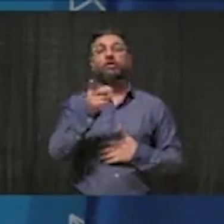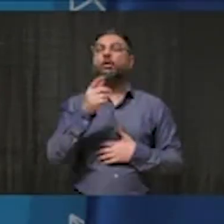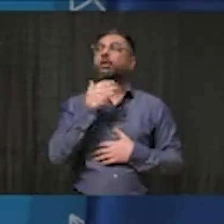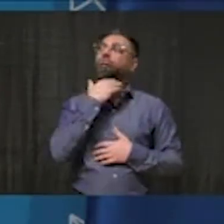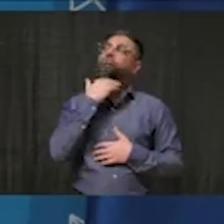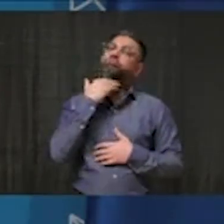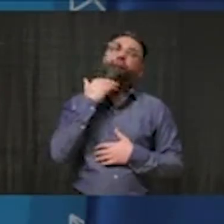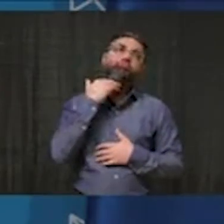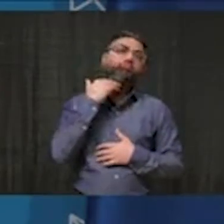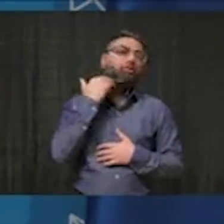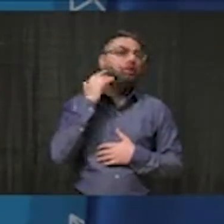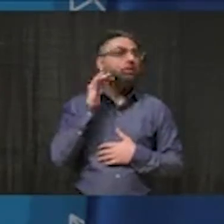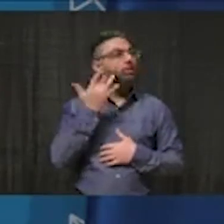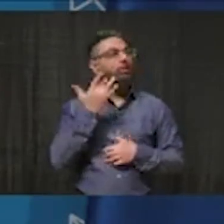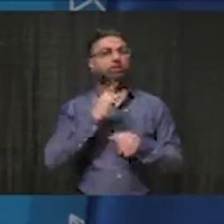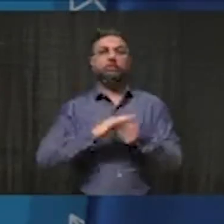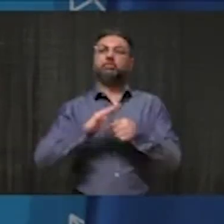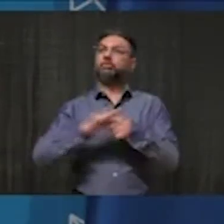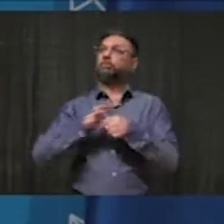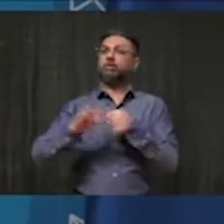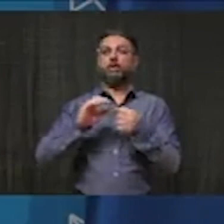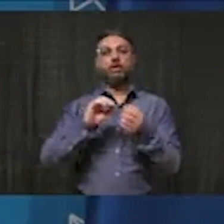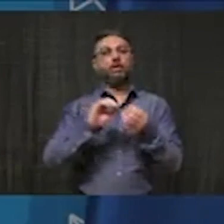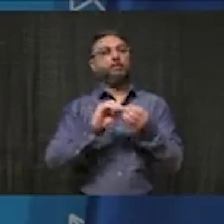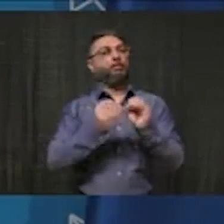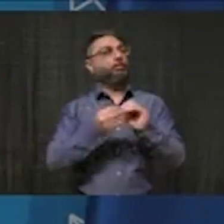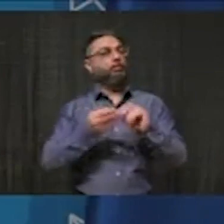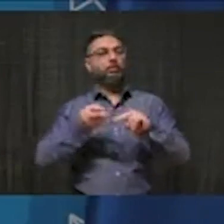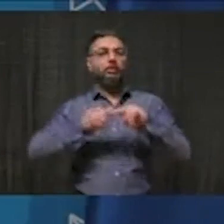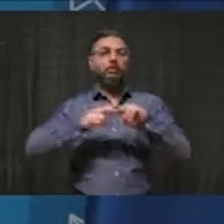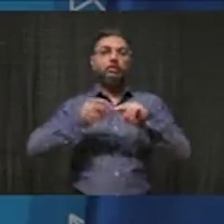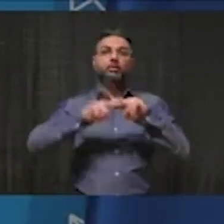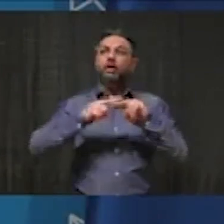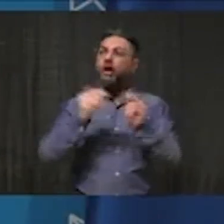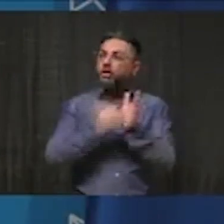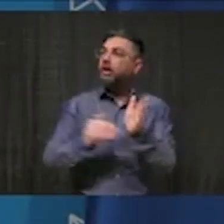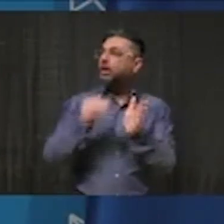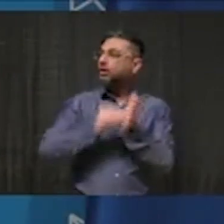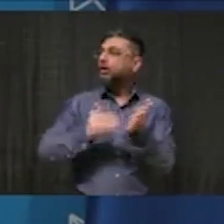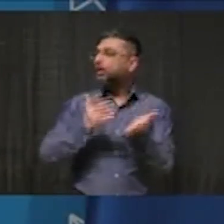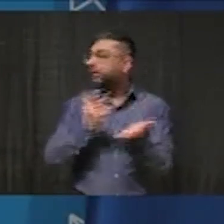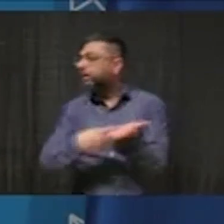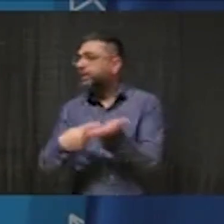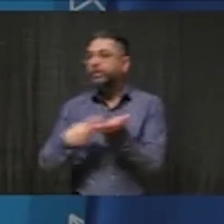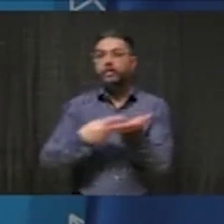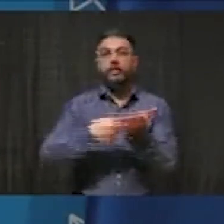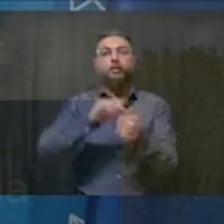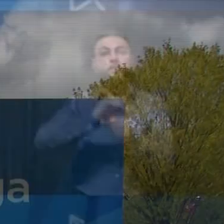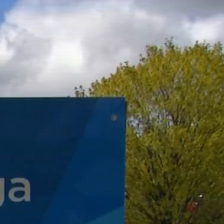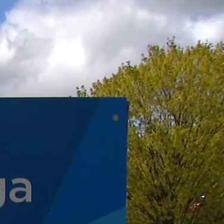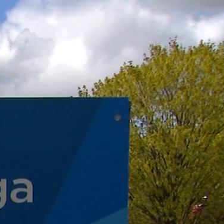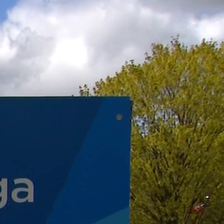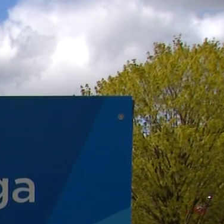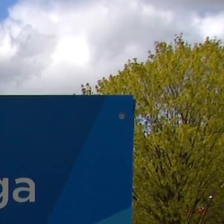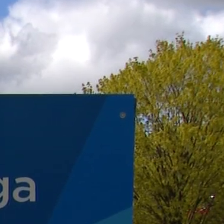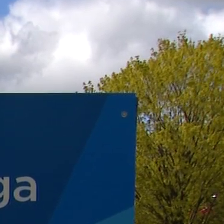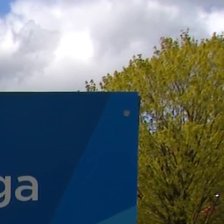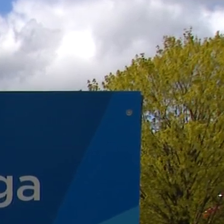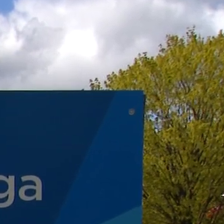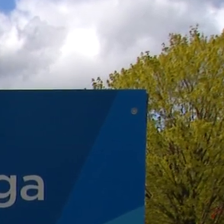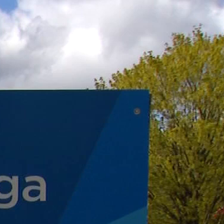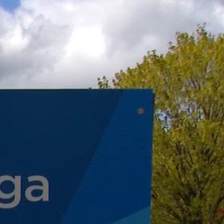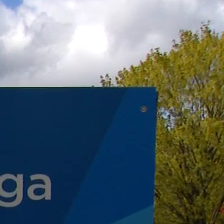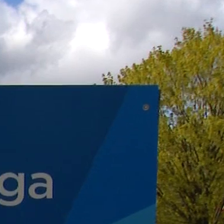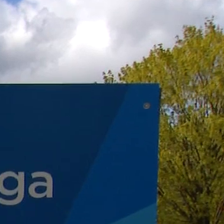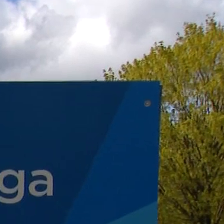rise. I've spoken with Dr. Lowe, and we have seen a modest increase in transmission here in Peel, which was expected as